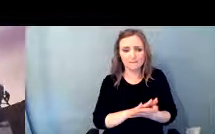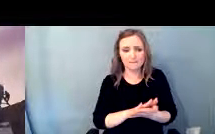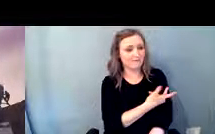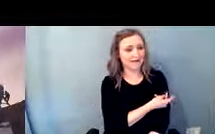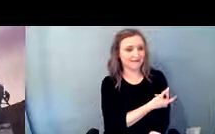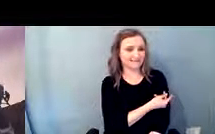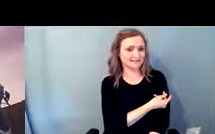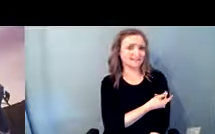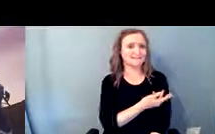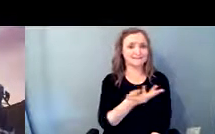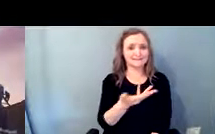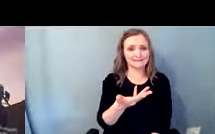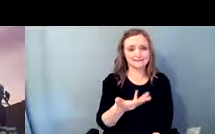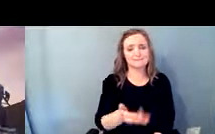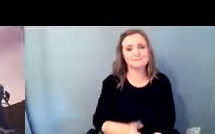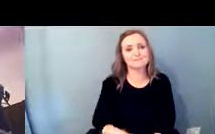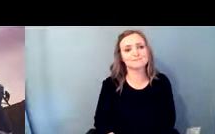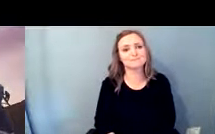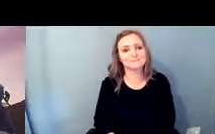we have the next slide, please, Chloe?